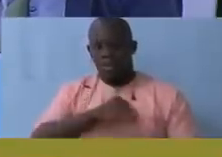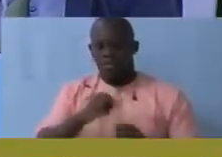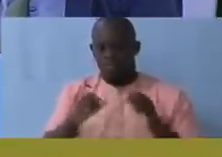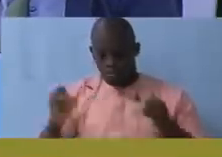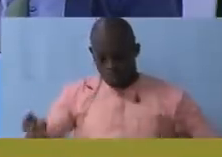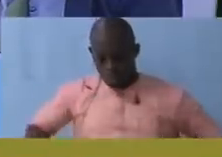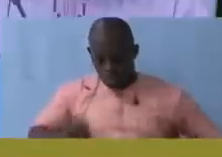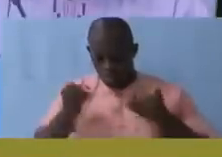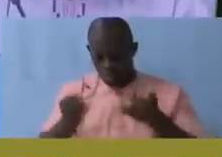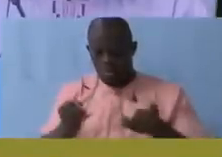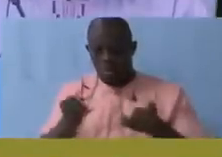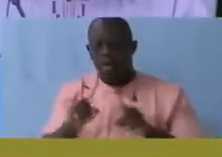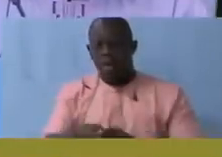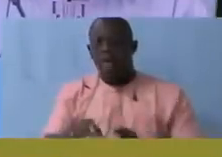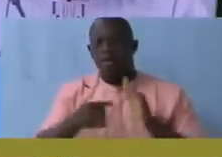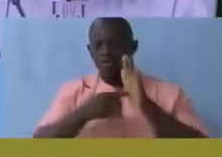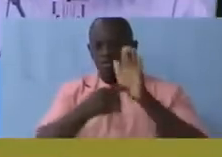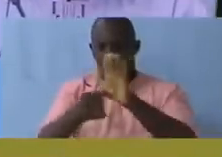Then